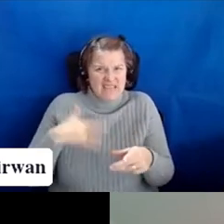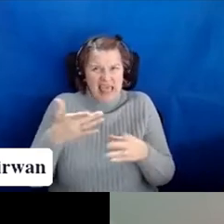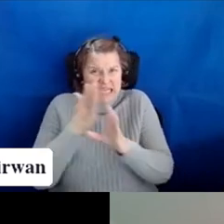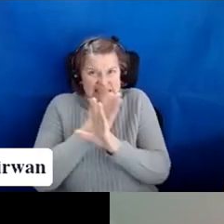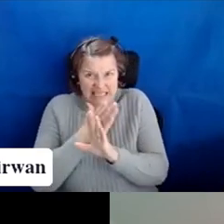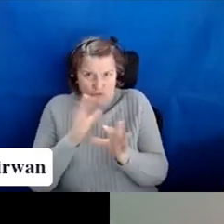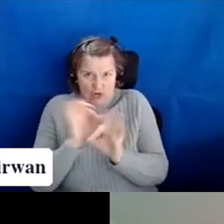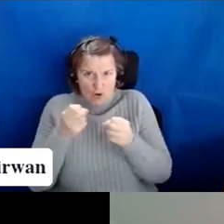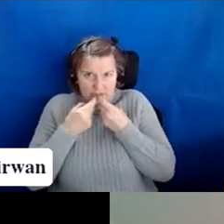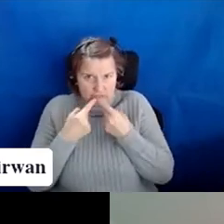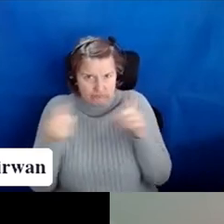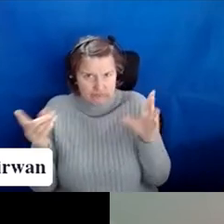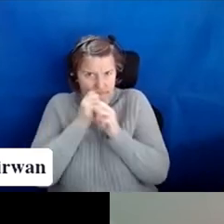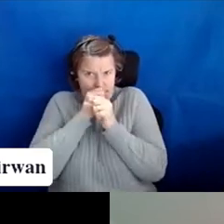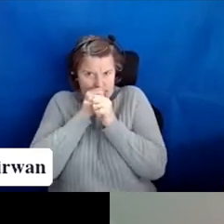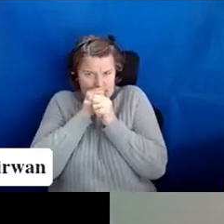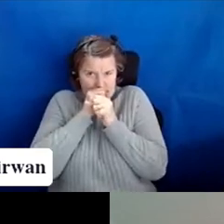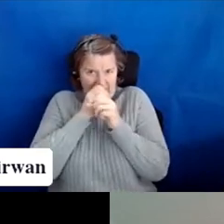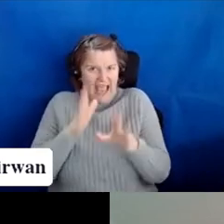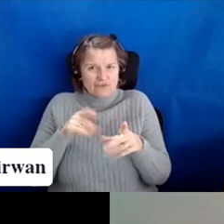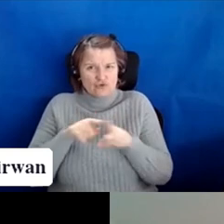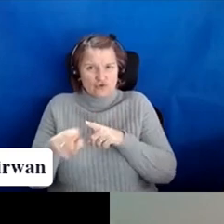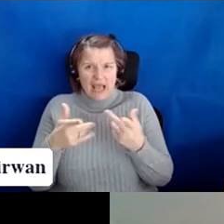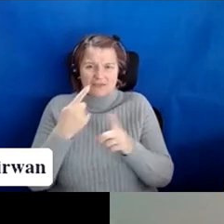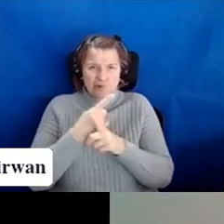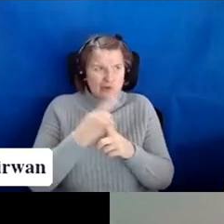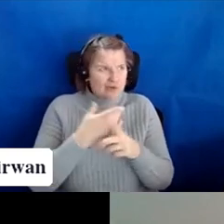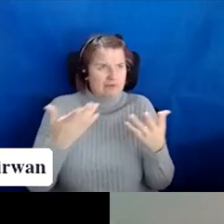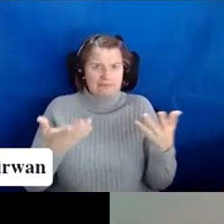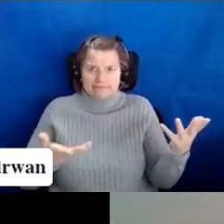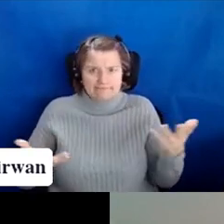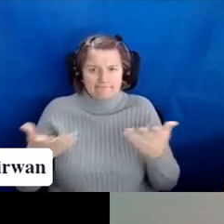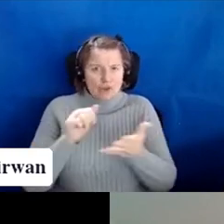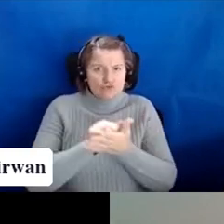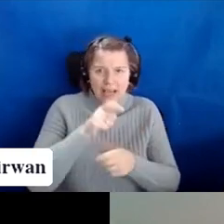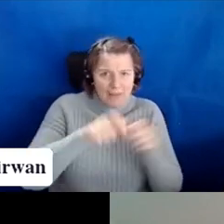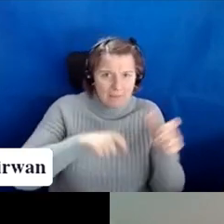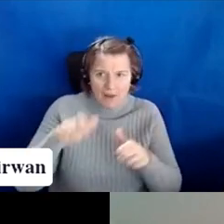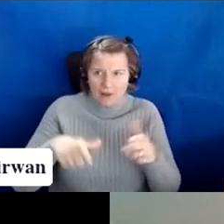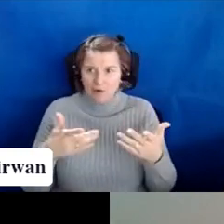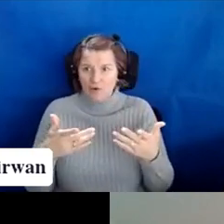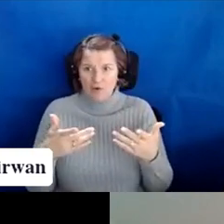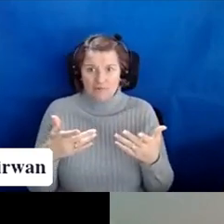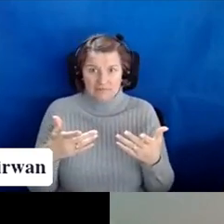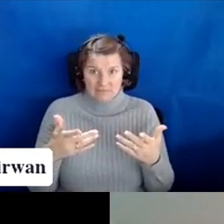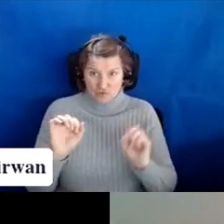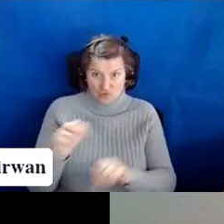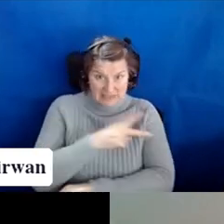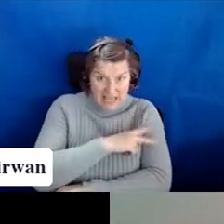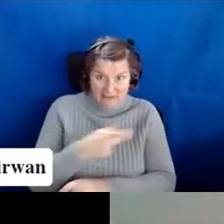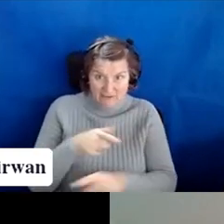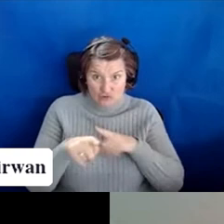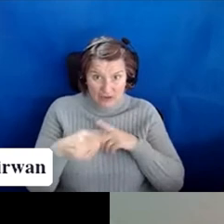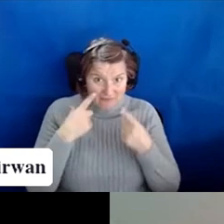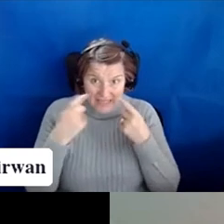no one's telling other people about. And you just have to maybe sometimes speak to the right people, or even your staff to find that